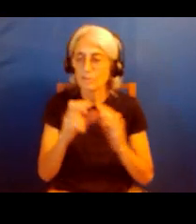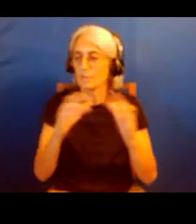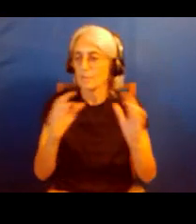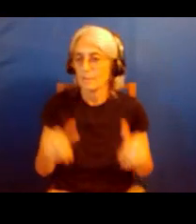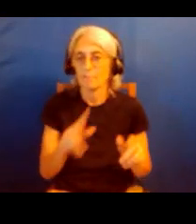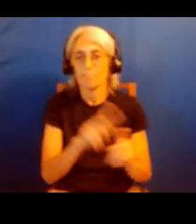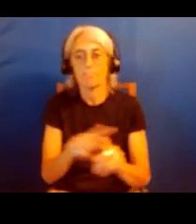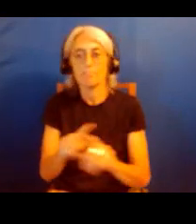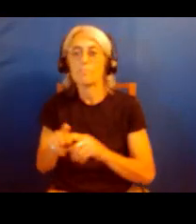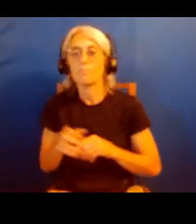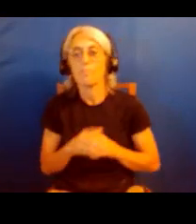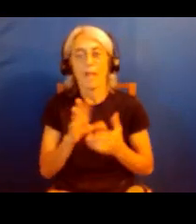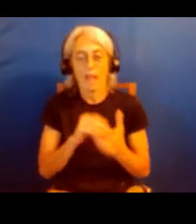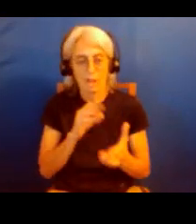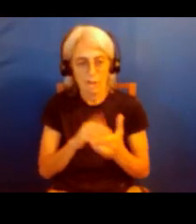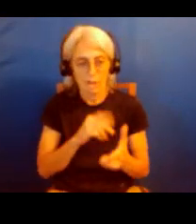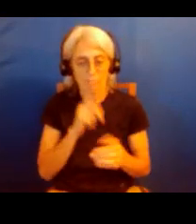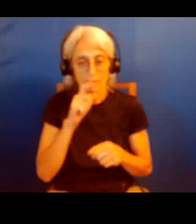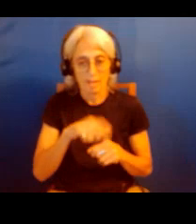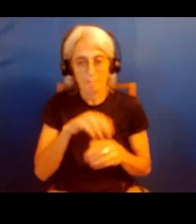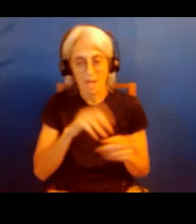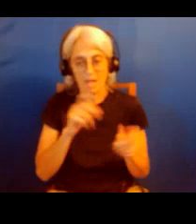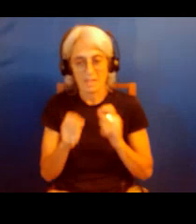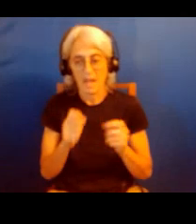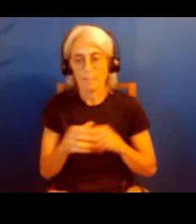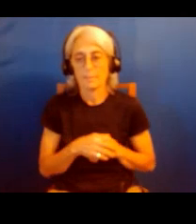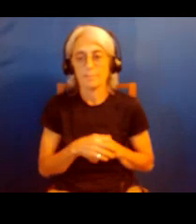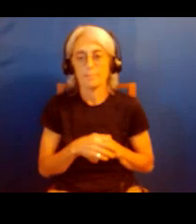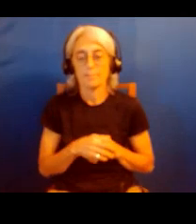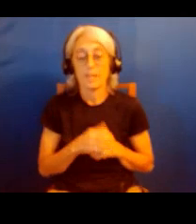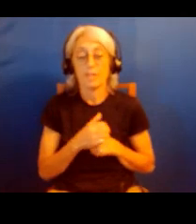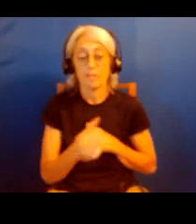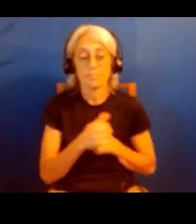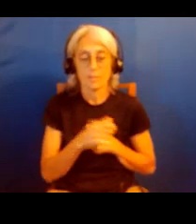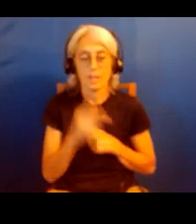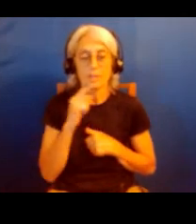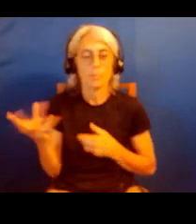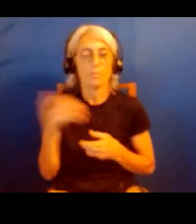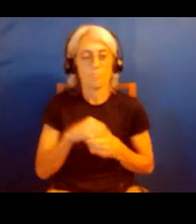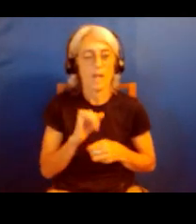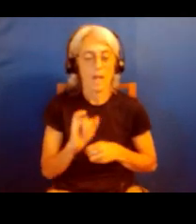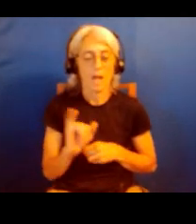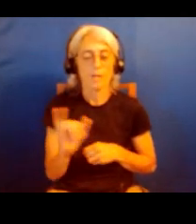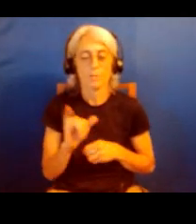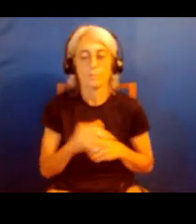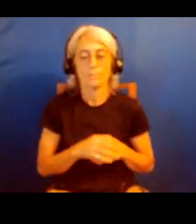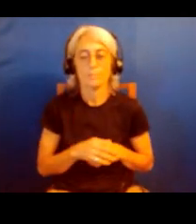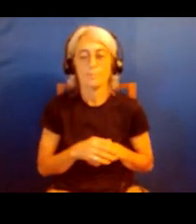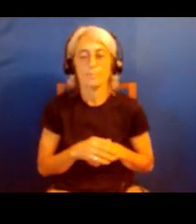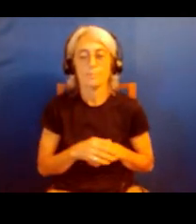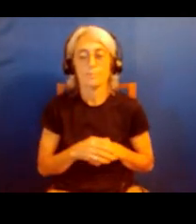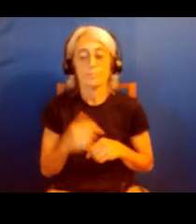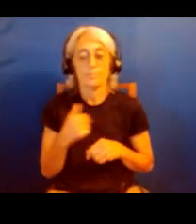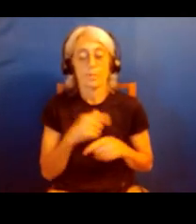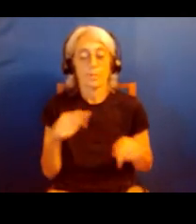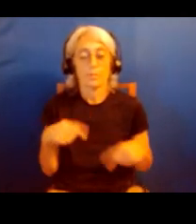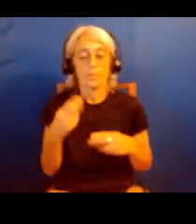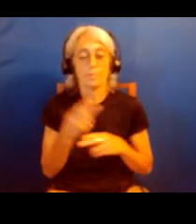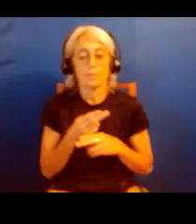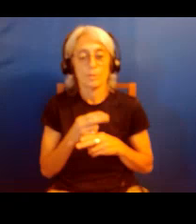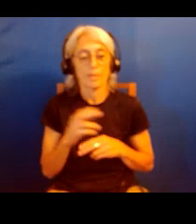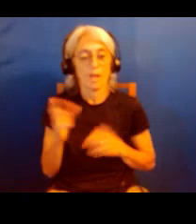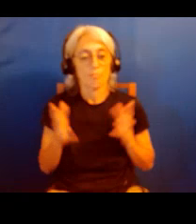adapt in the real time. And that's what's coming for transportation too. At Caltrans, we've been using this robotic